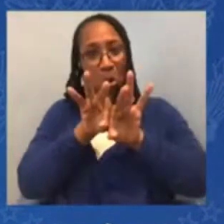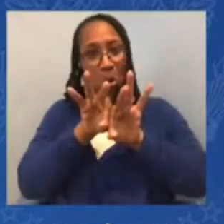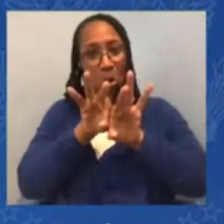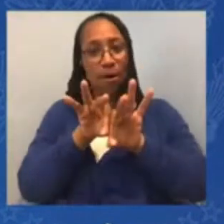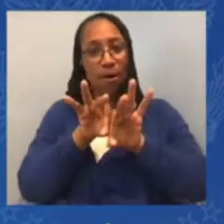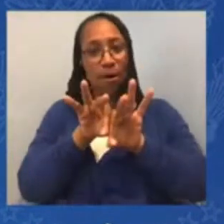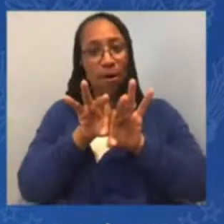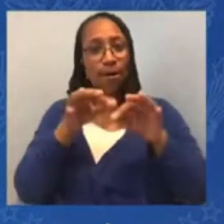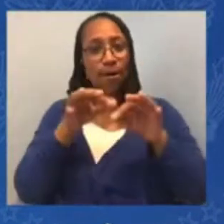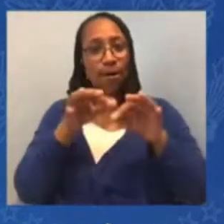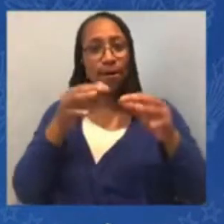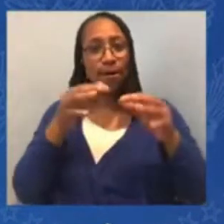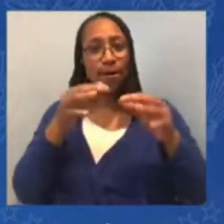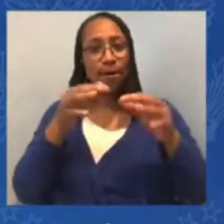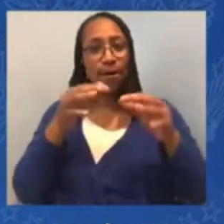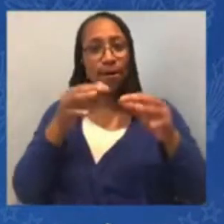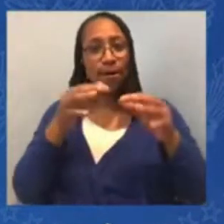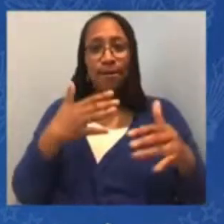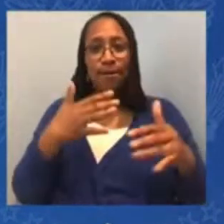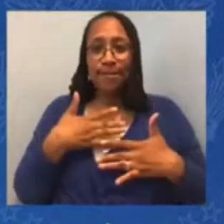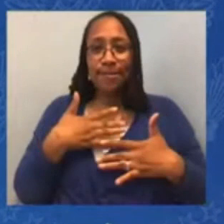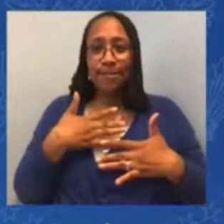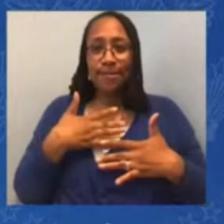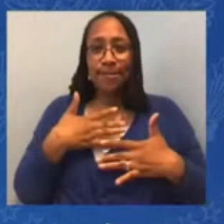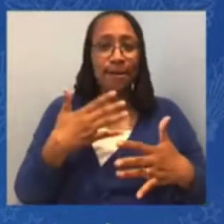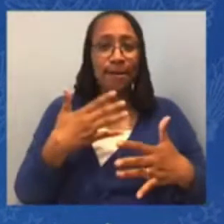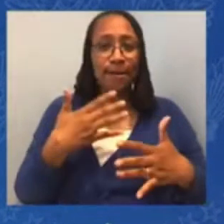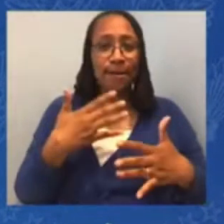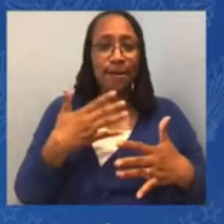here's the deal. You're changing the culture,